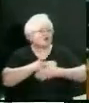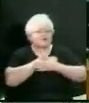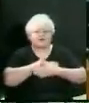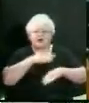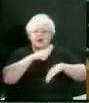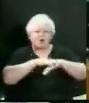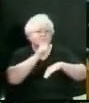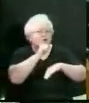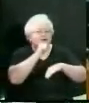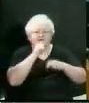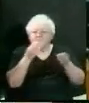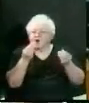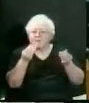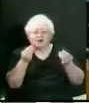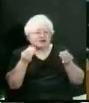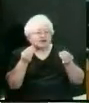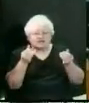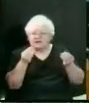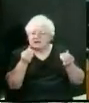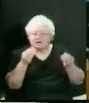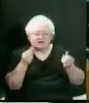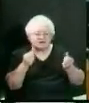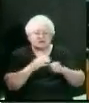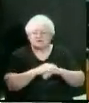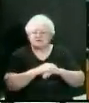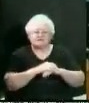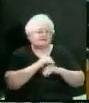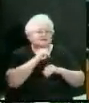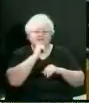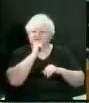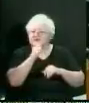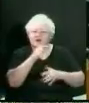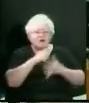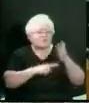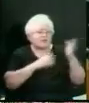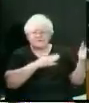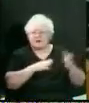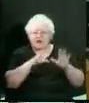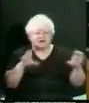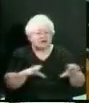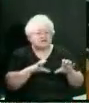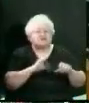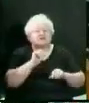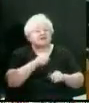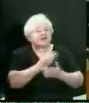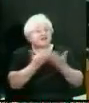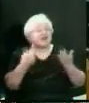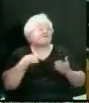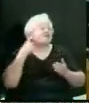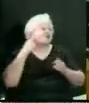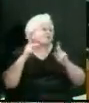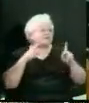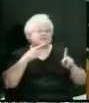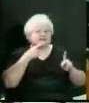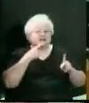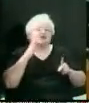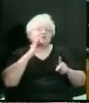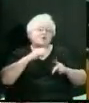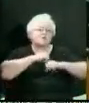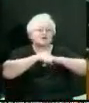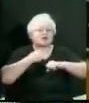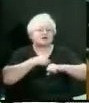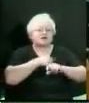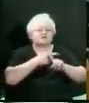on private property. The plan doesn't have anything to do with that. The other thing that I've heard them say is that it'll protect us